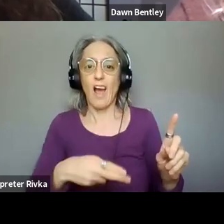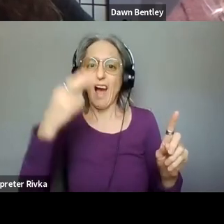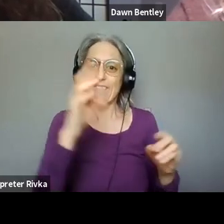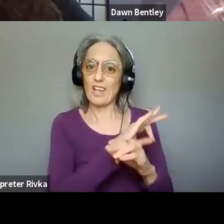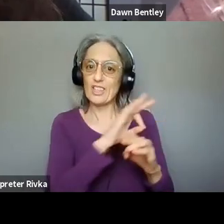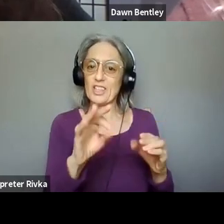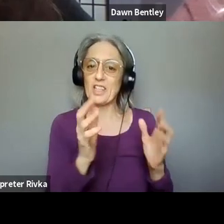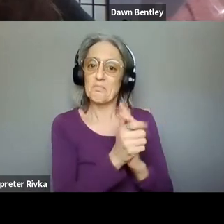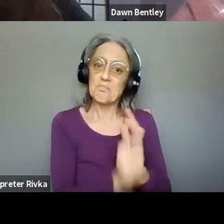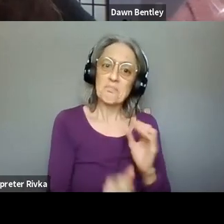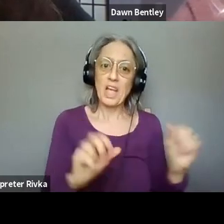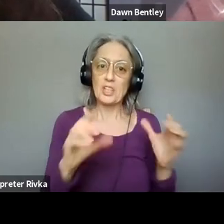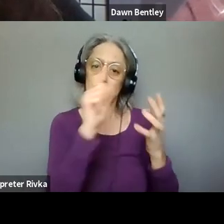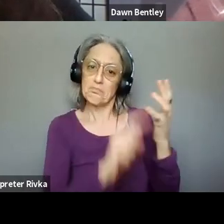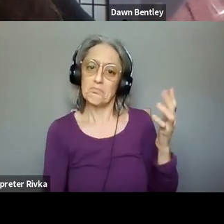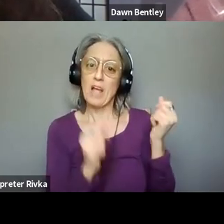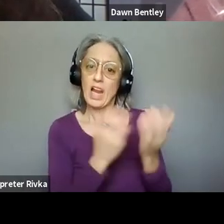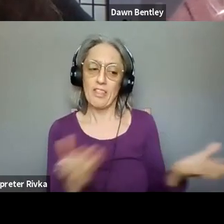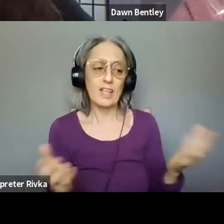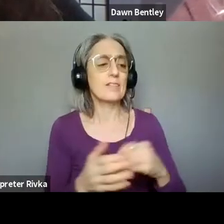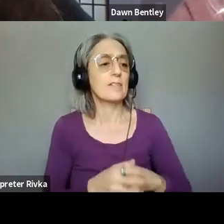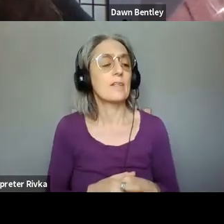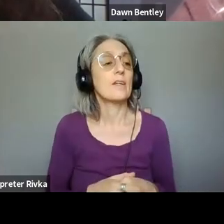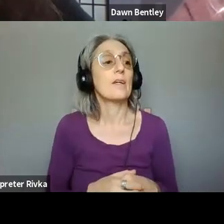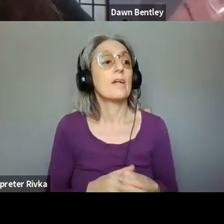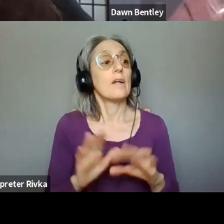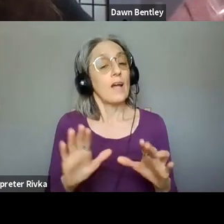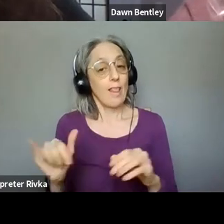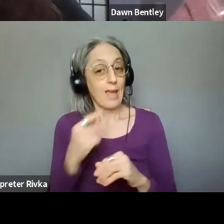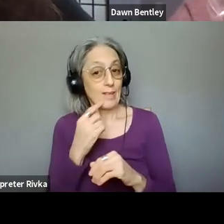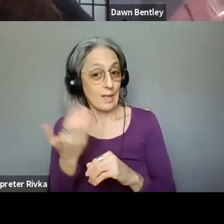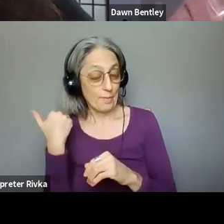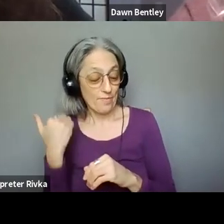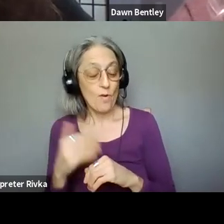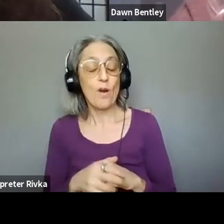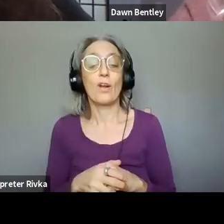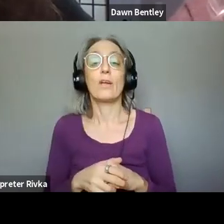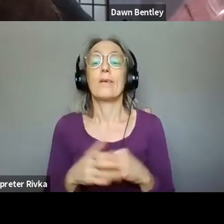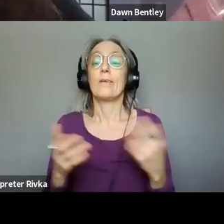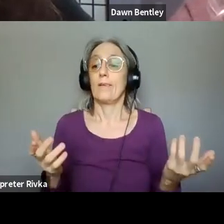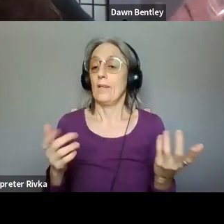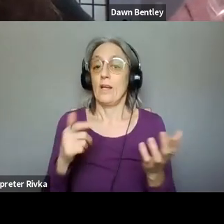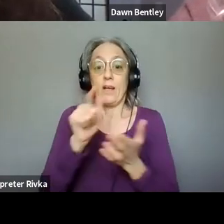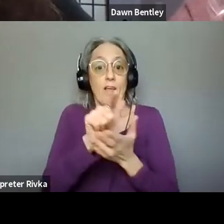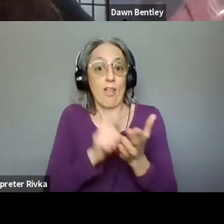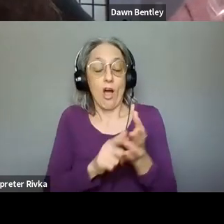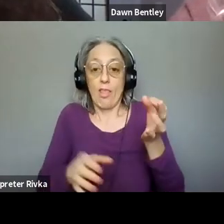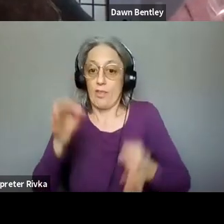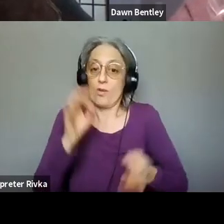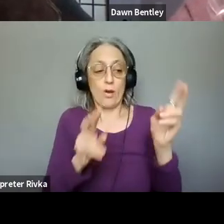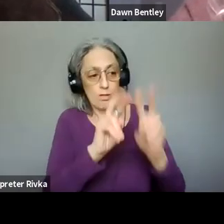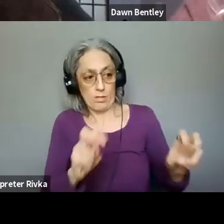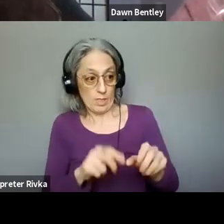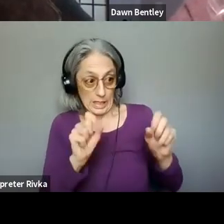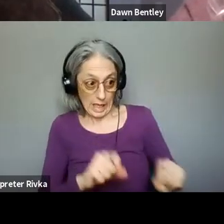do a lot of these things. And as I said, in the law, we prefer that people, if they have the ability to do things, they do it themselves. We